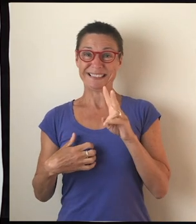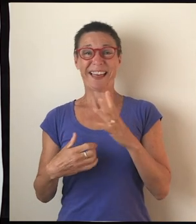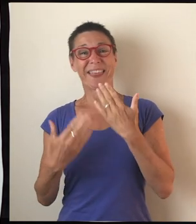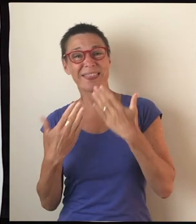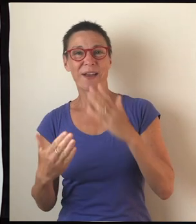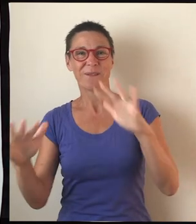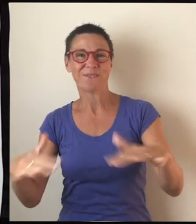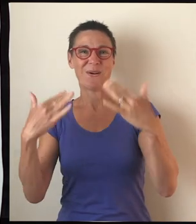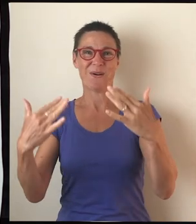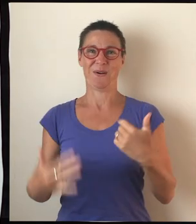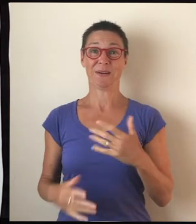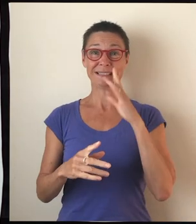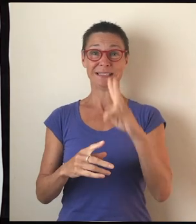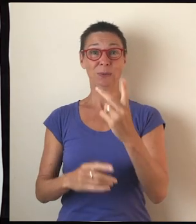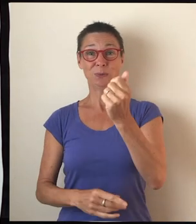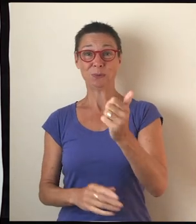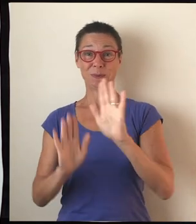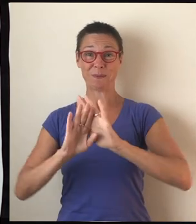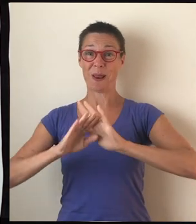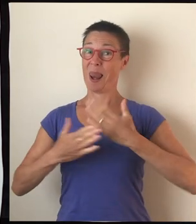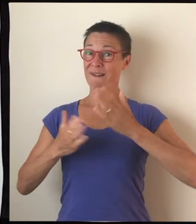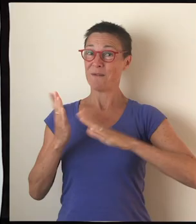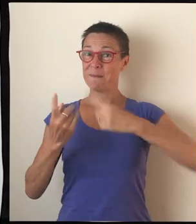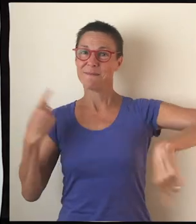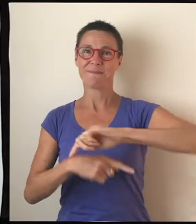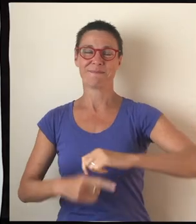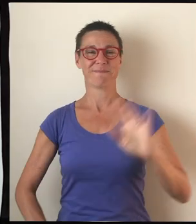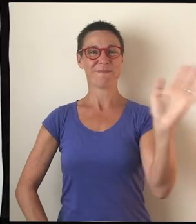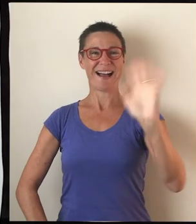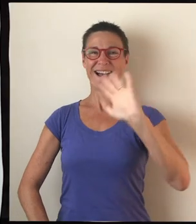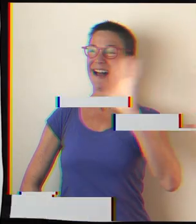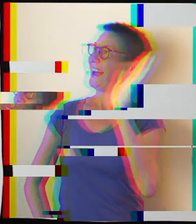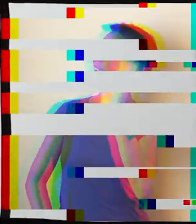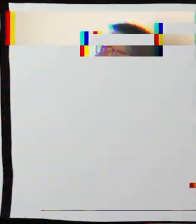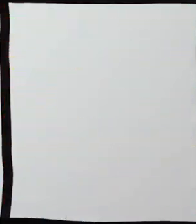Thanks so much for watching and we'll see you again soon. Love from the Broom Cupboard.